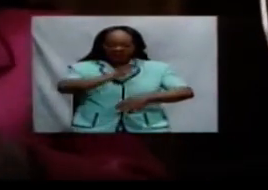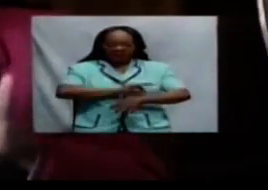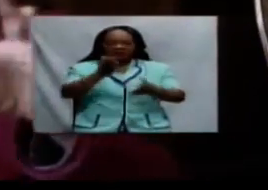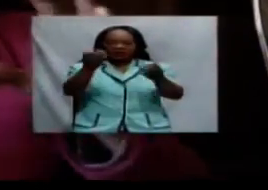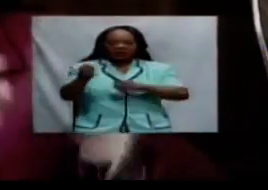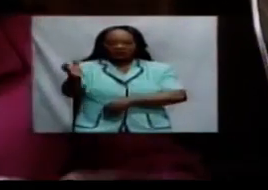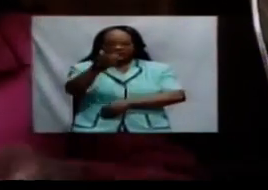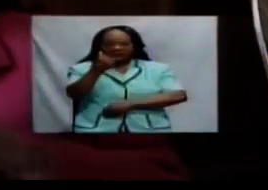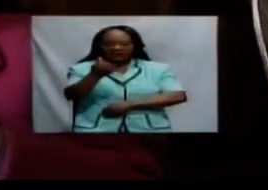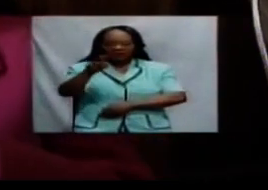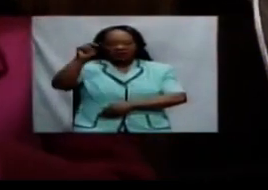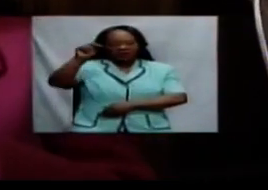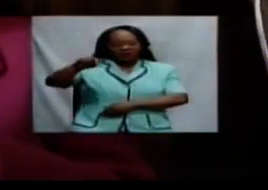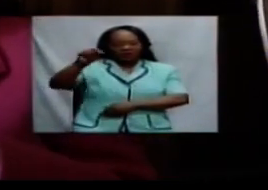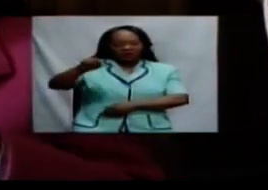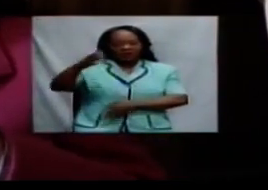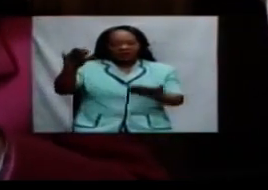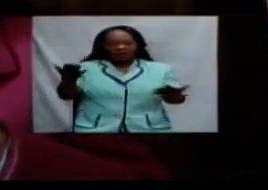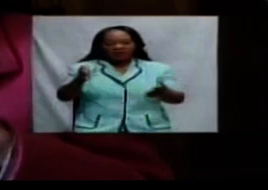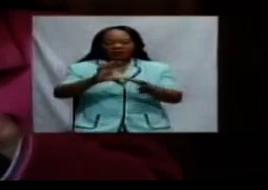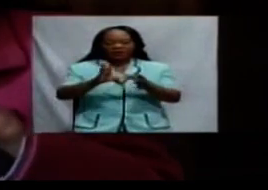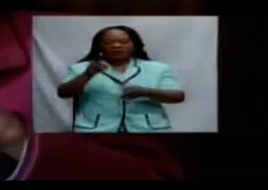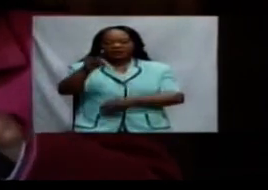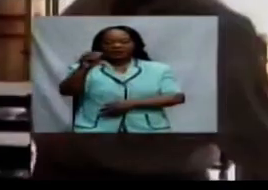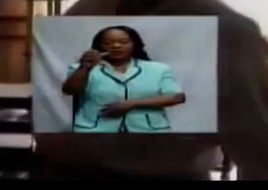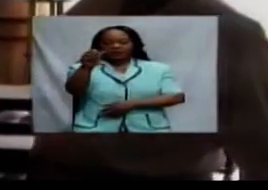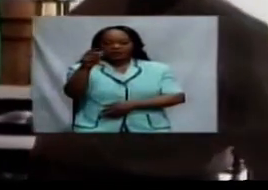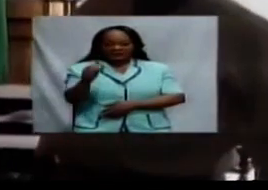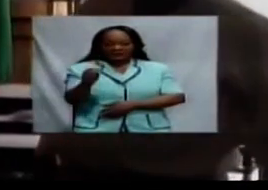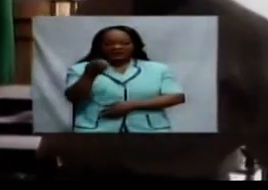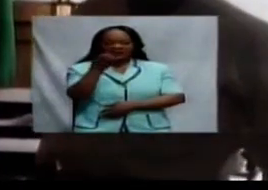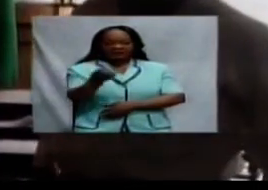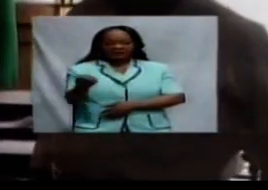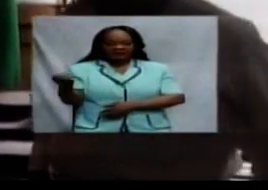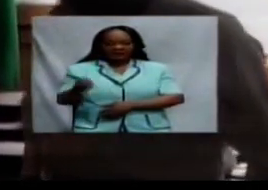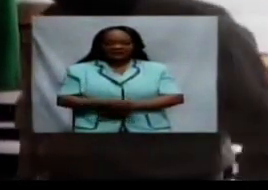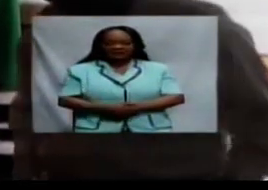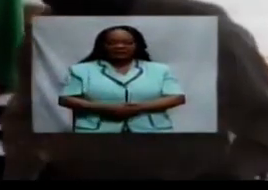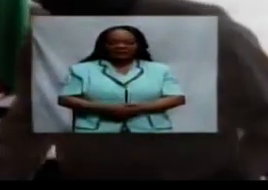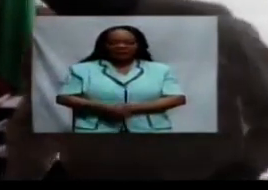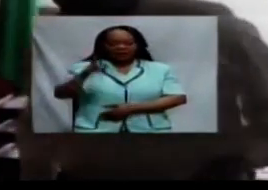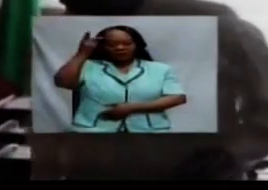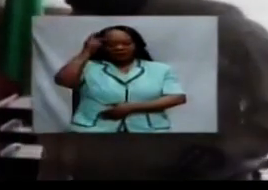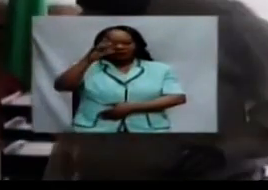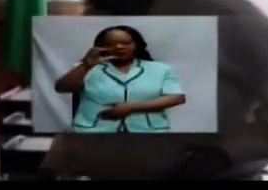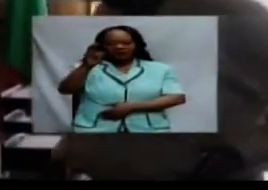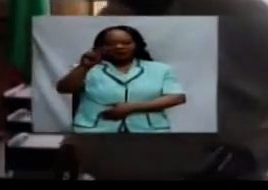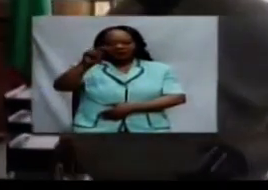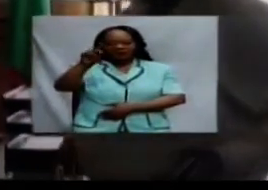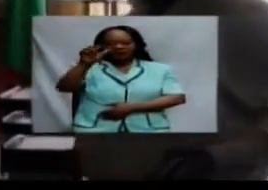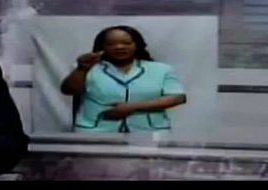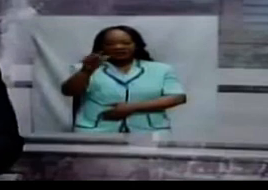using DOLA, the trade fair in particular, to host such events. Ethel Chanda for Zanis in